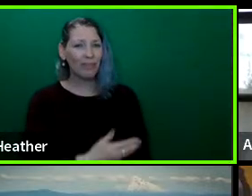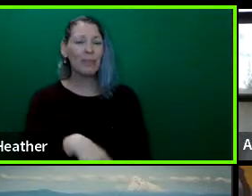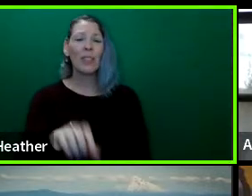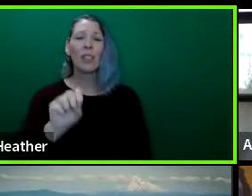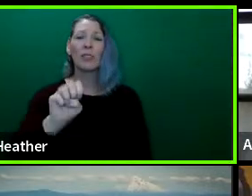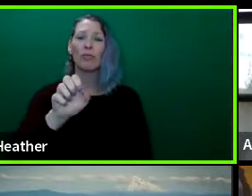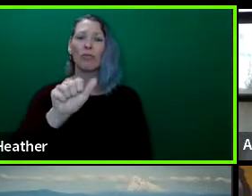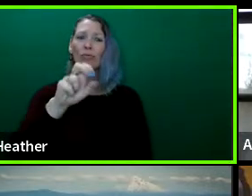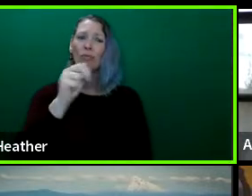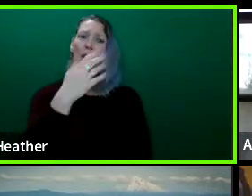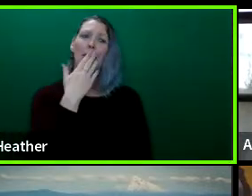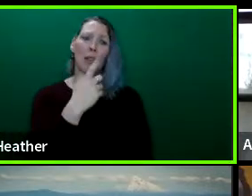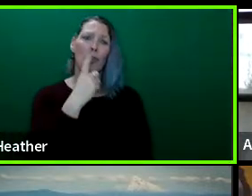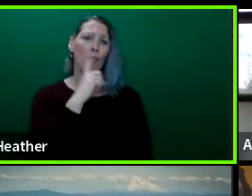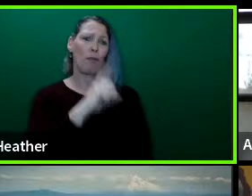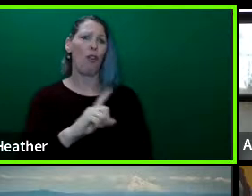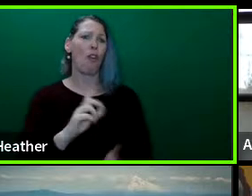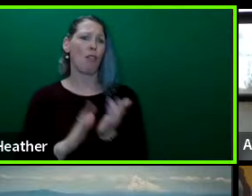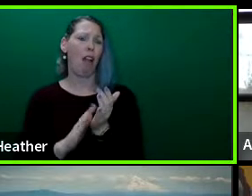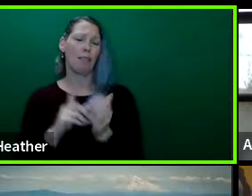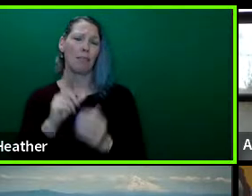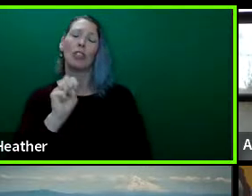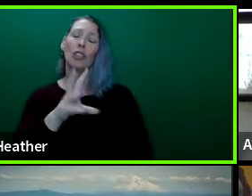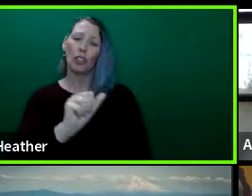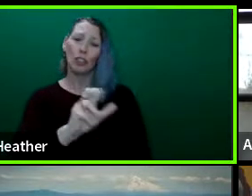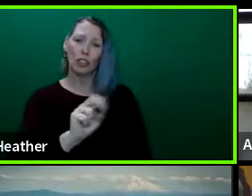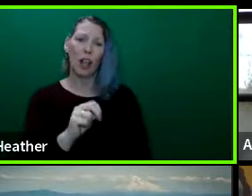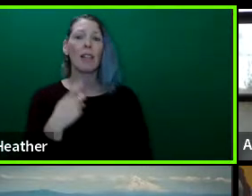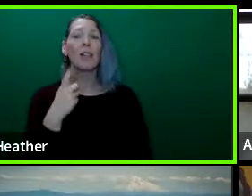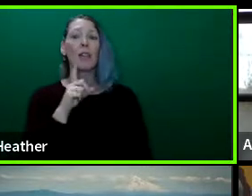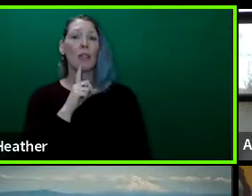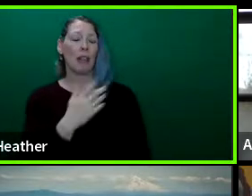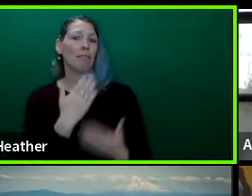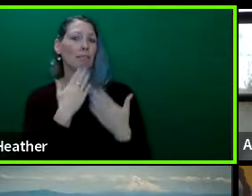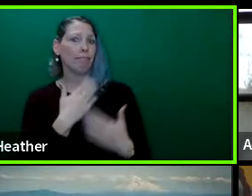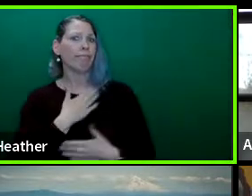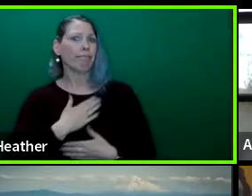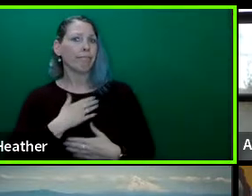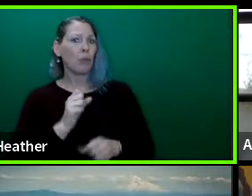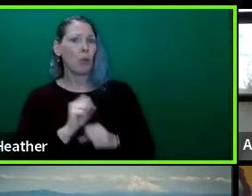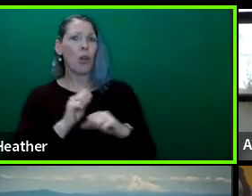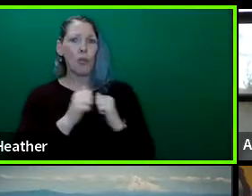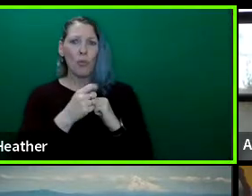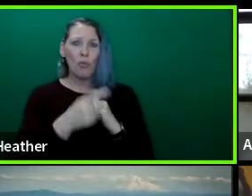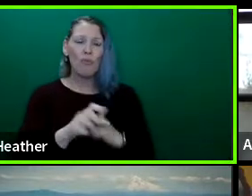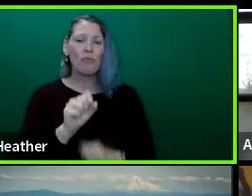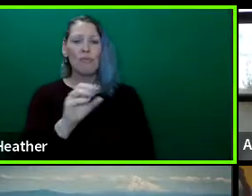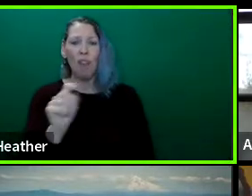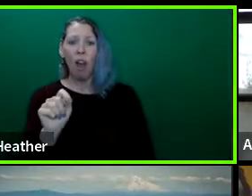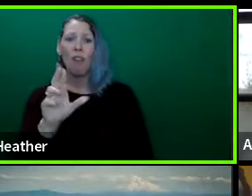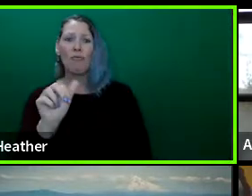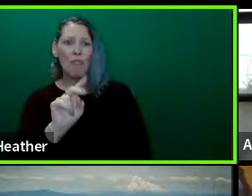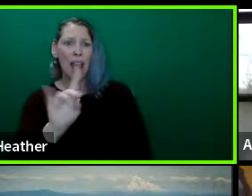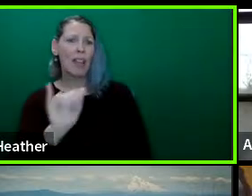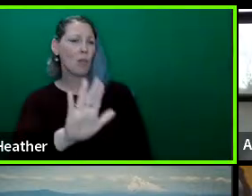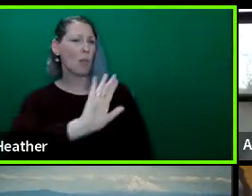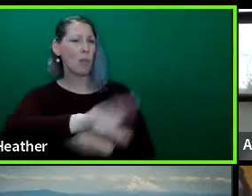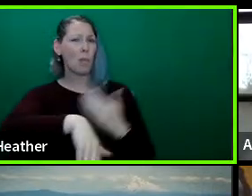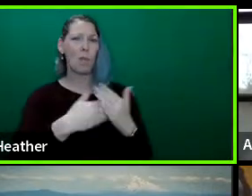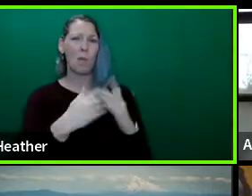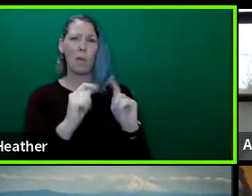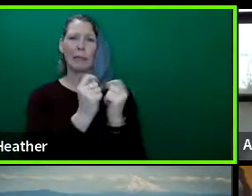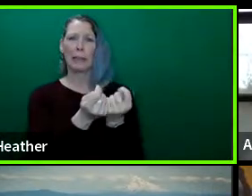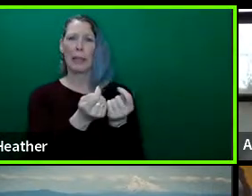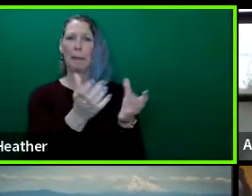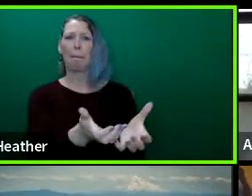Sean, thank you for the compliment. It's been a pleasure to work with you and Monica and Scott and Randy and your whole team over at